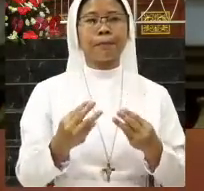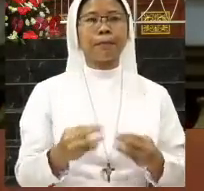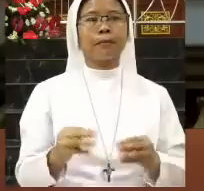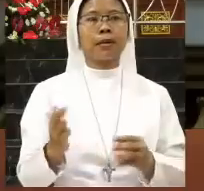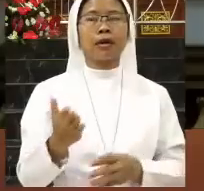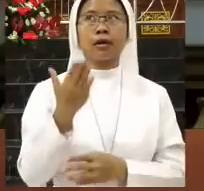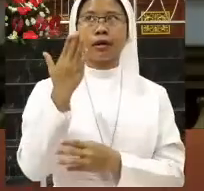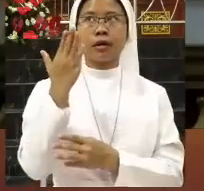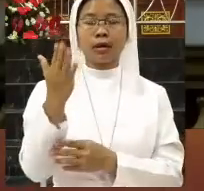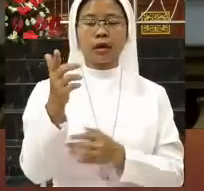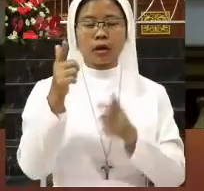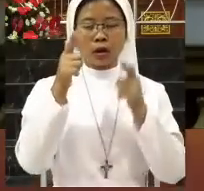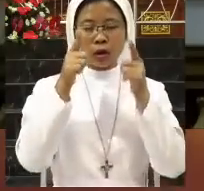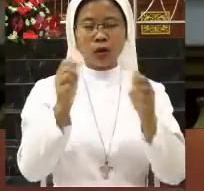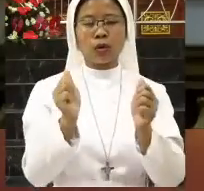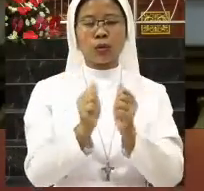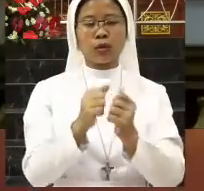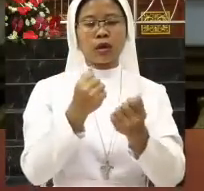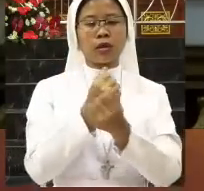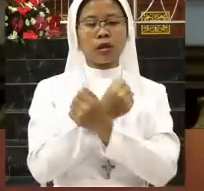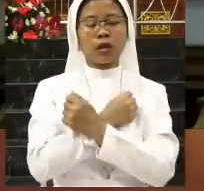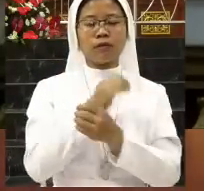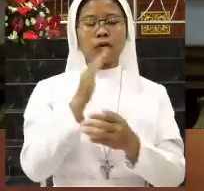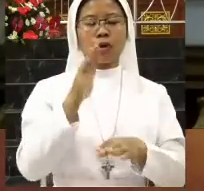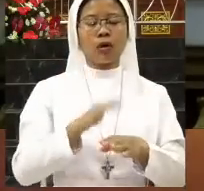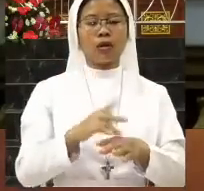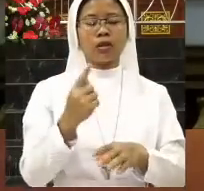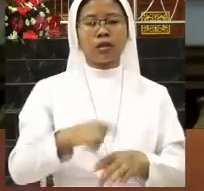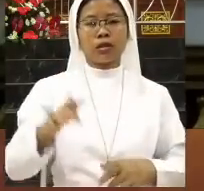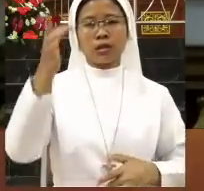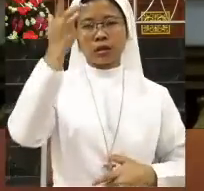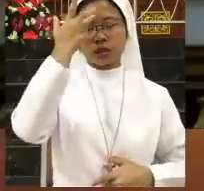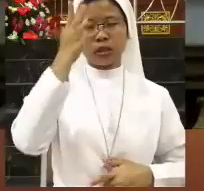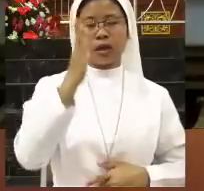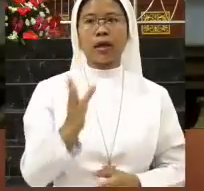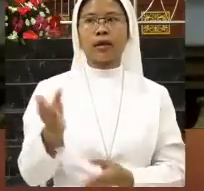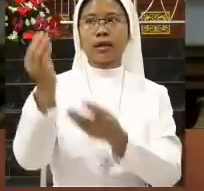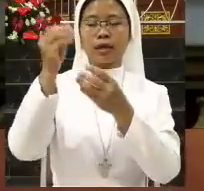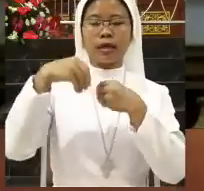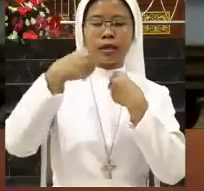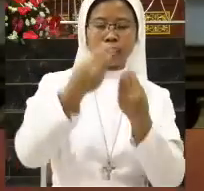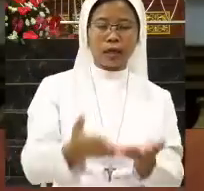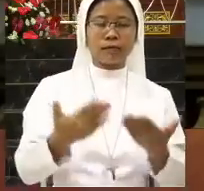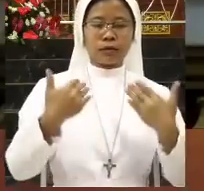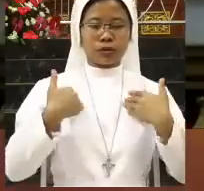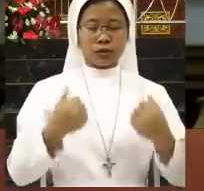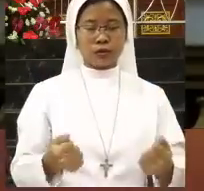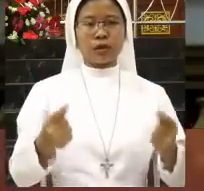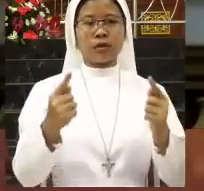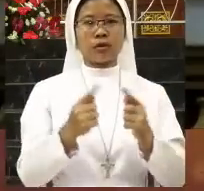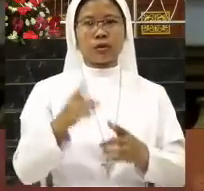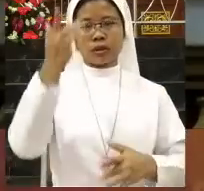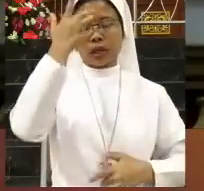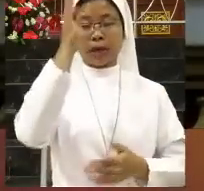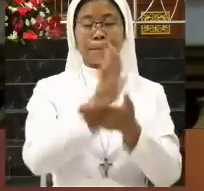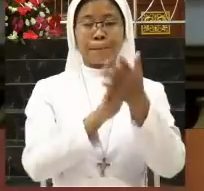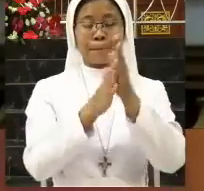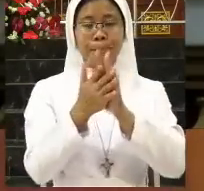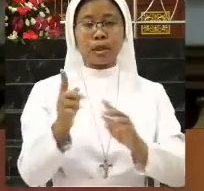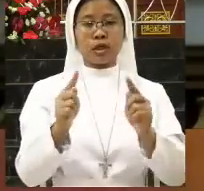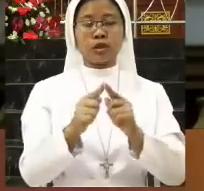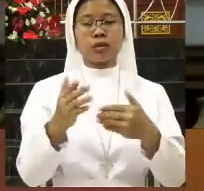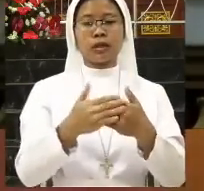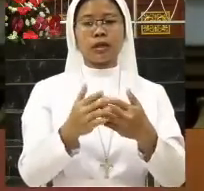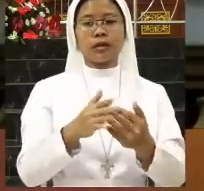look with compassion on the afflicted, grant healing to the sick, peace to the